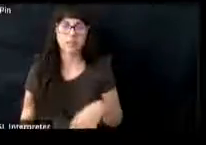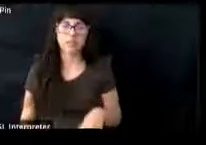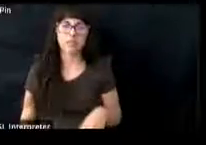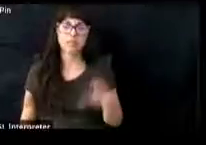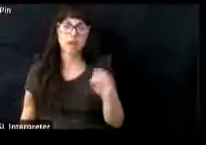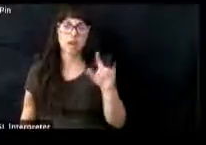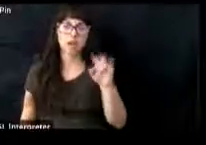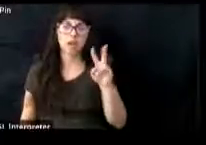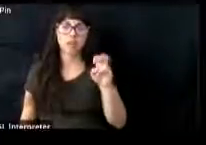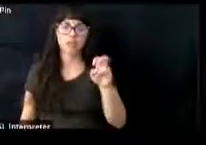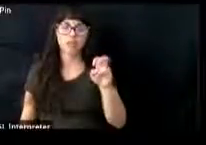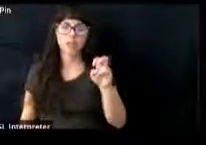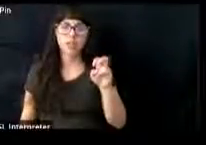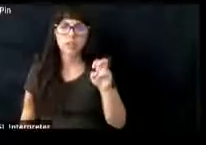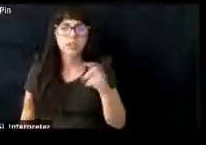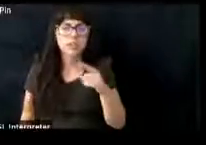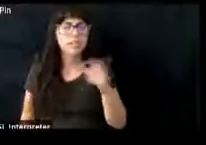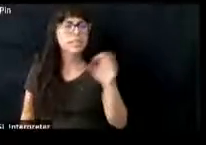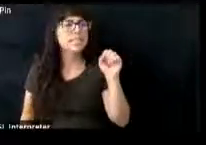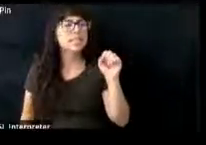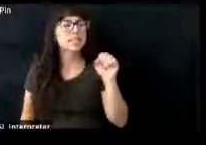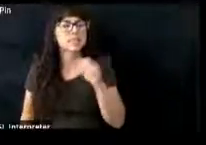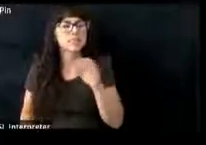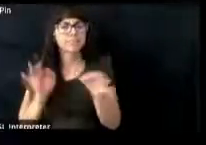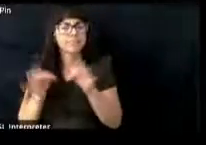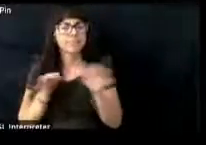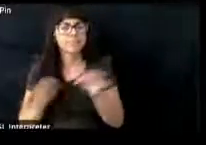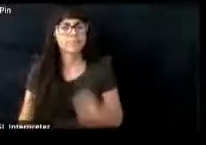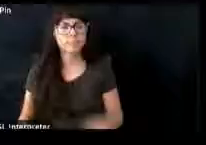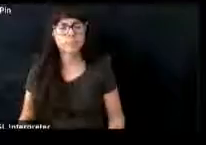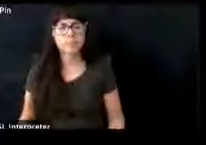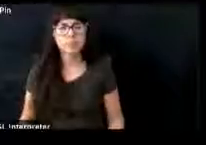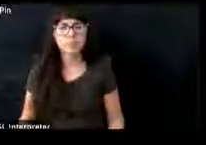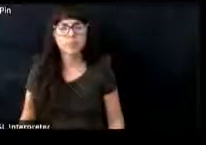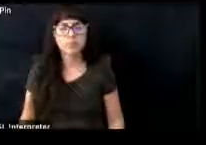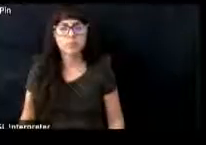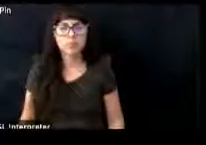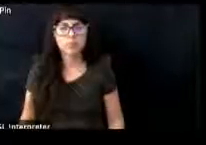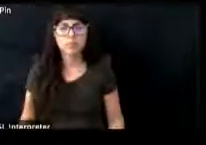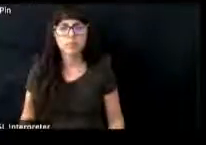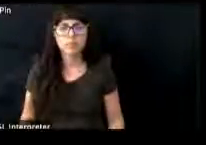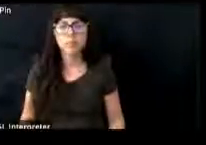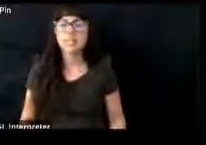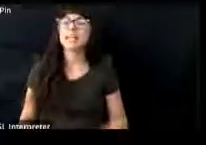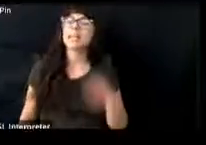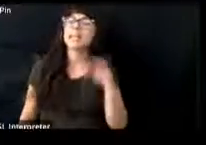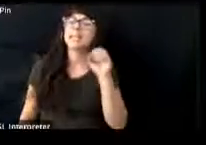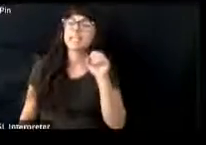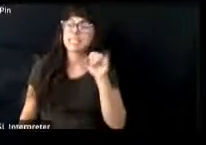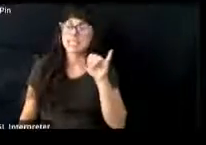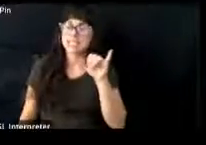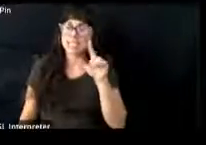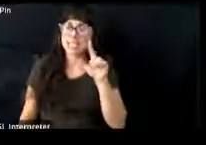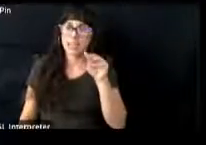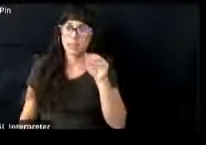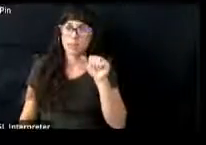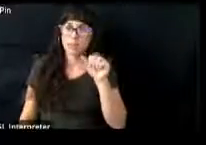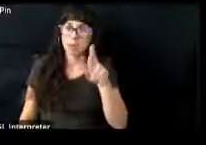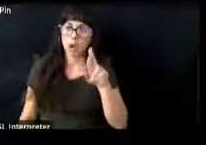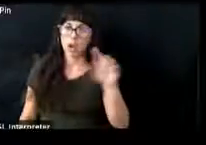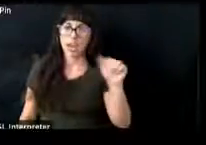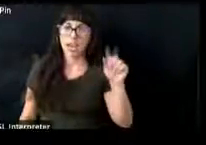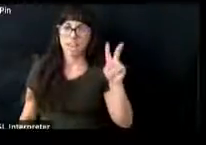perdón, Silmar Olive View. I'm sorry, Silmar Avenue. Yeah.